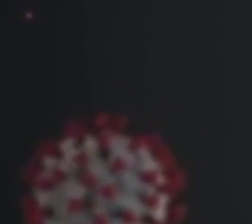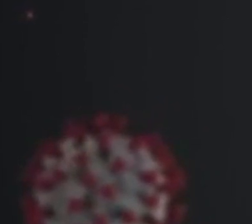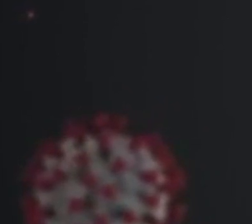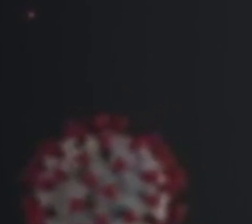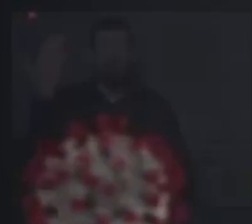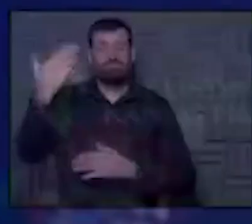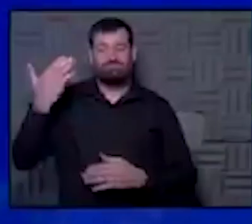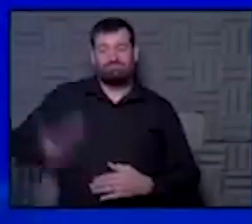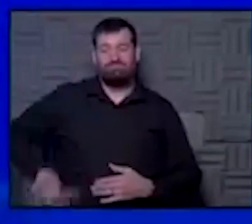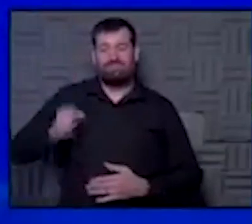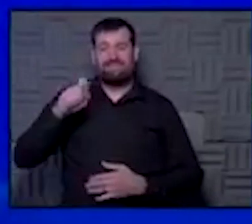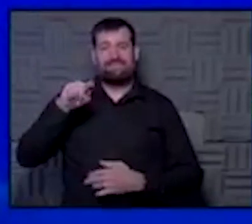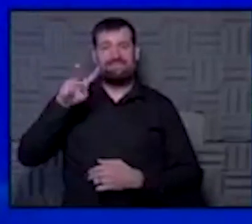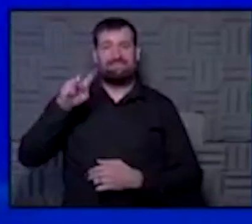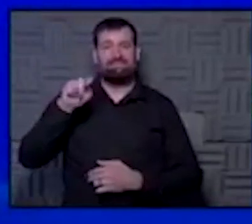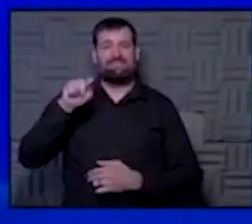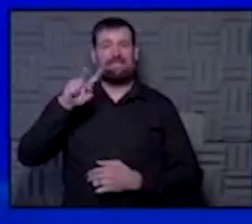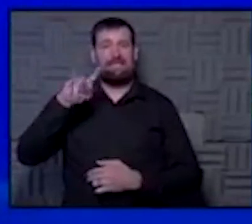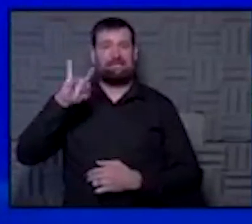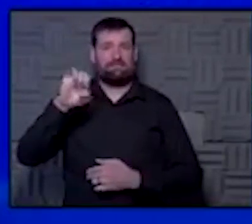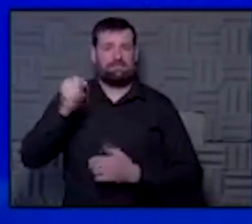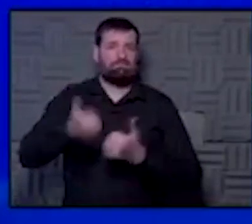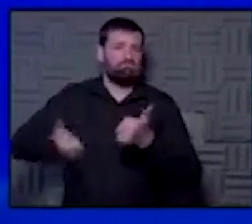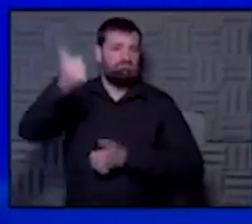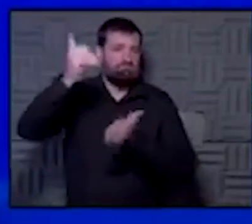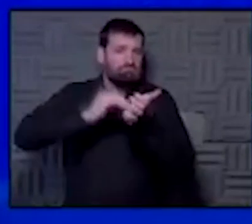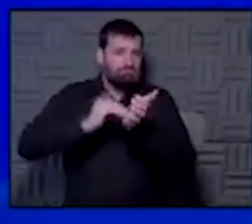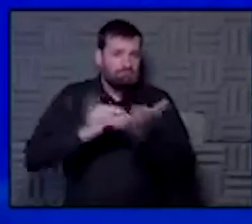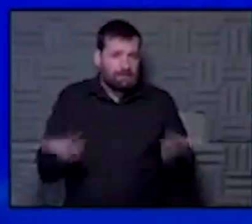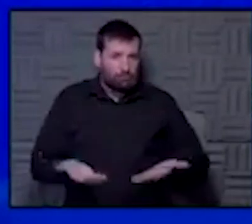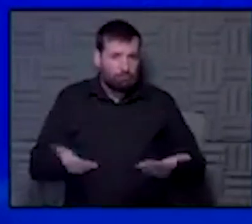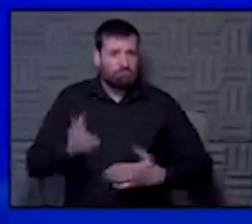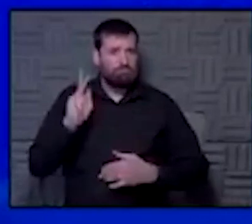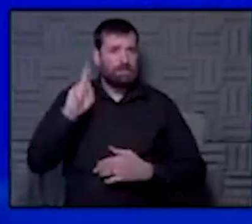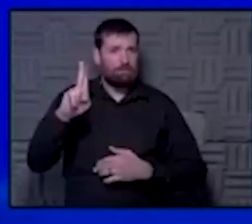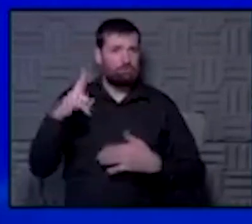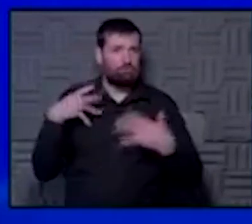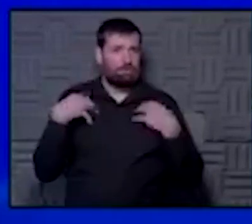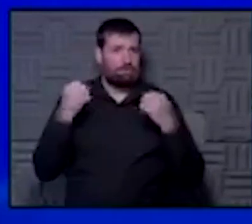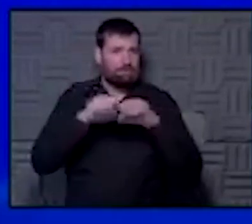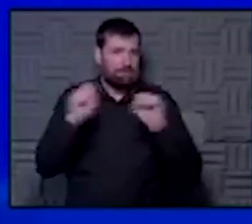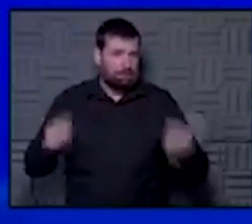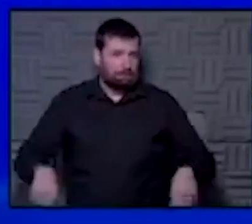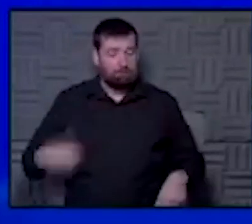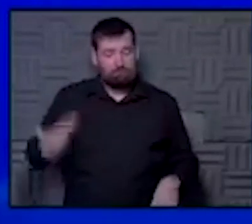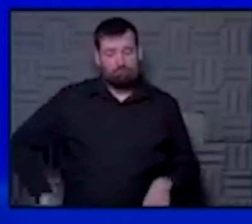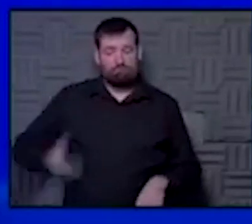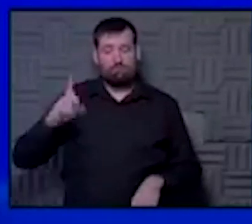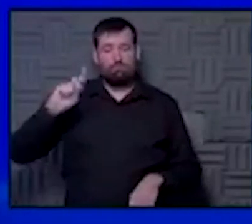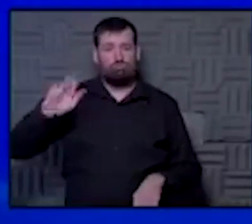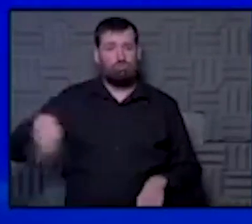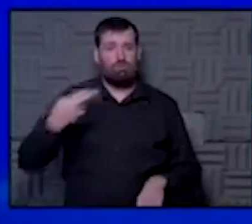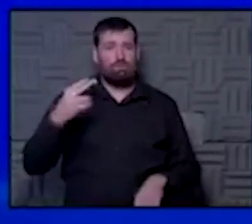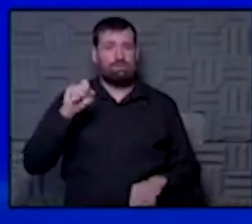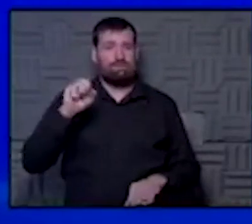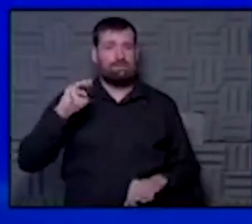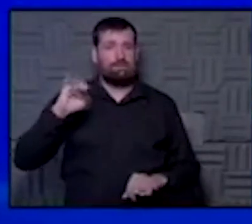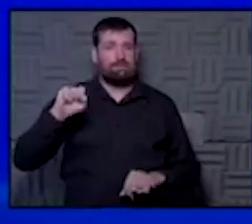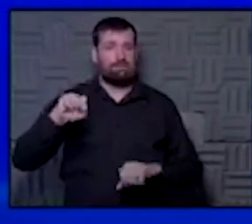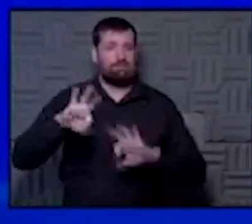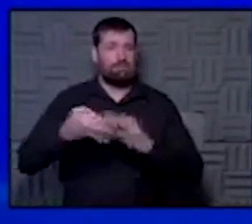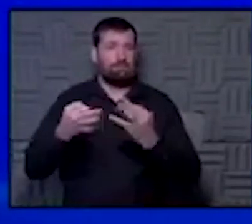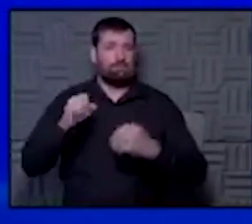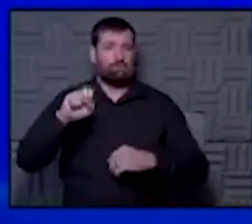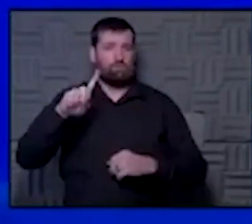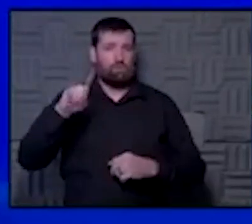Good morning, Steve Stites, Chief Medical Officer at the University of Kansas Health System, broadcasting live with you from the Dolph Simons Family Studio. Delighted to be back with you this morning, of